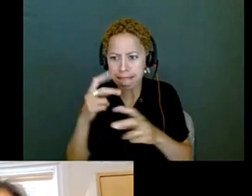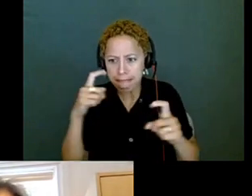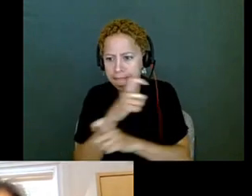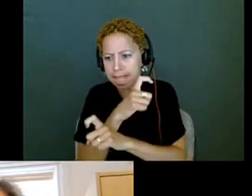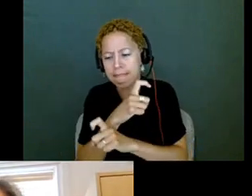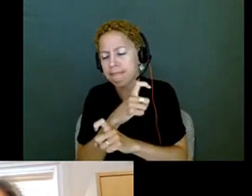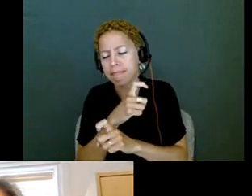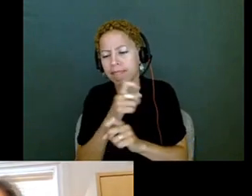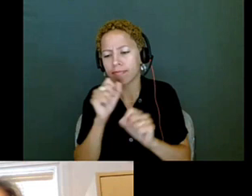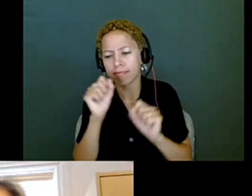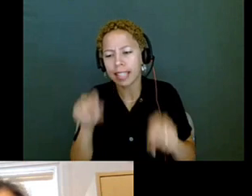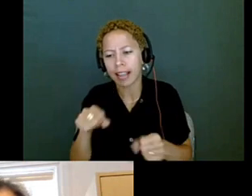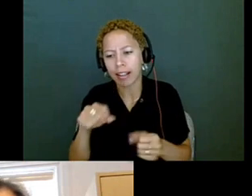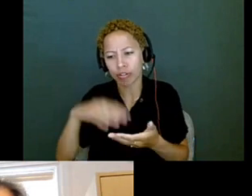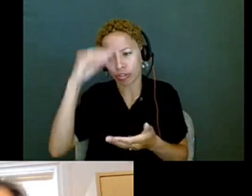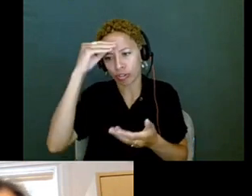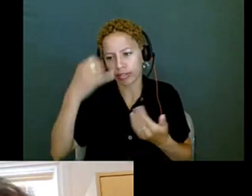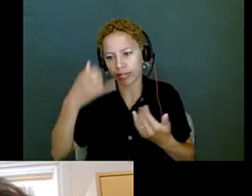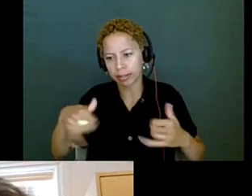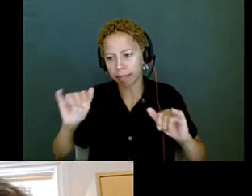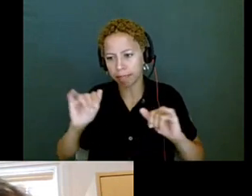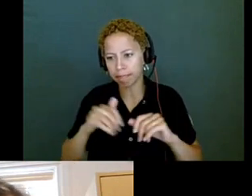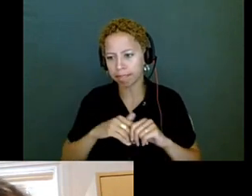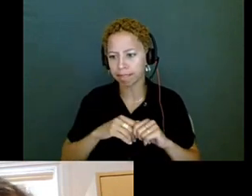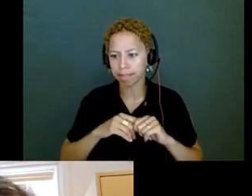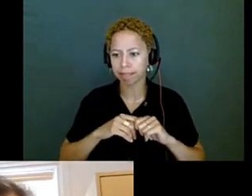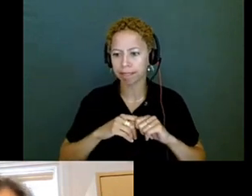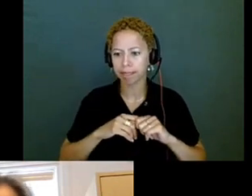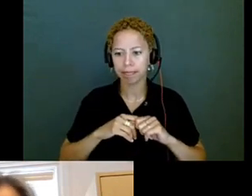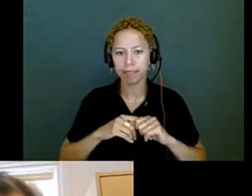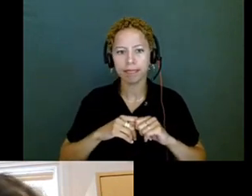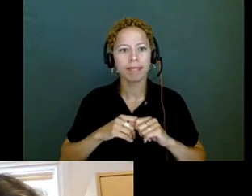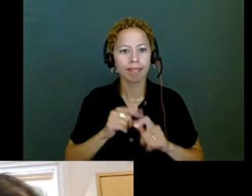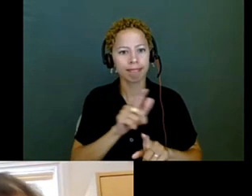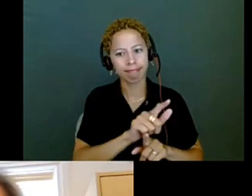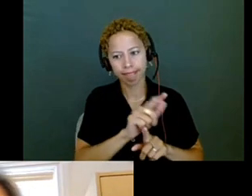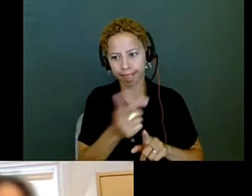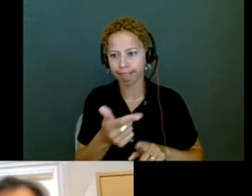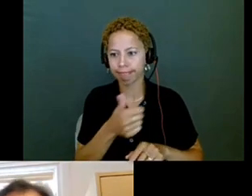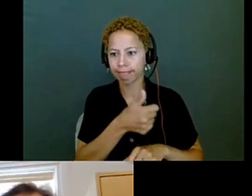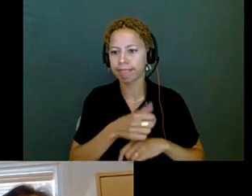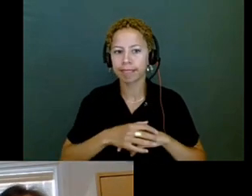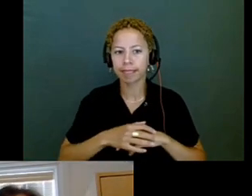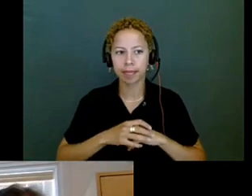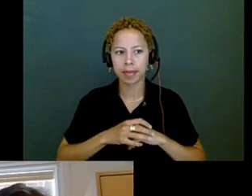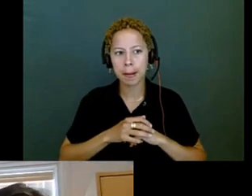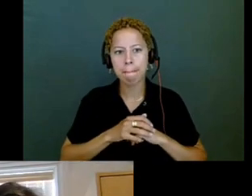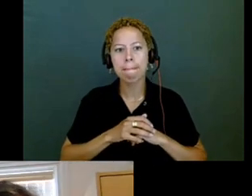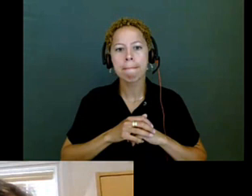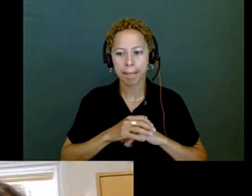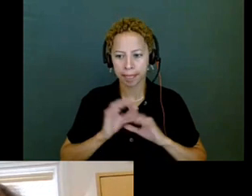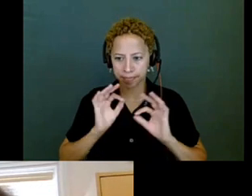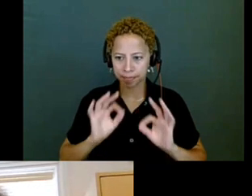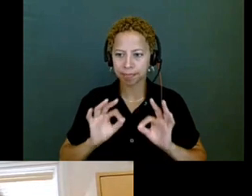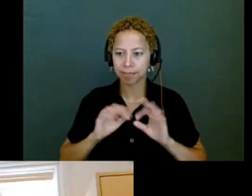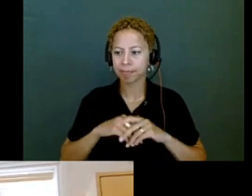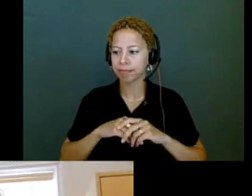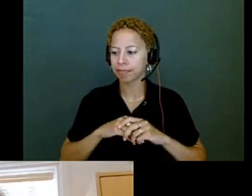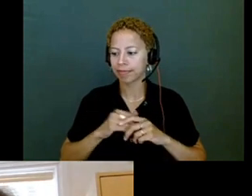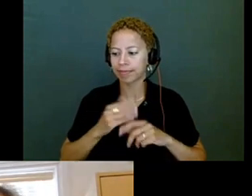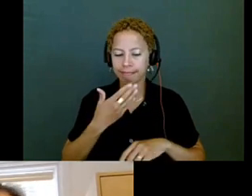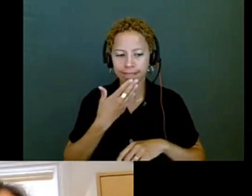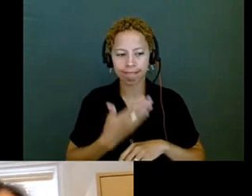All right. Can I get the next slide, please? Awesome. Thank